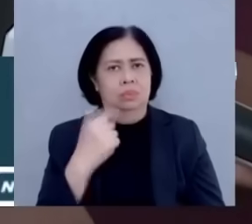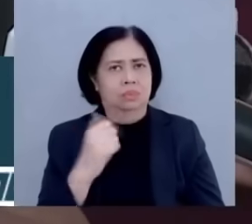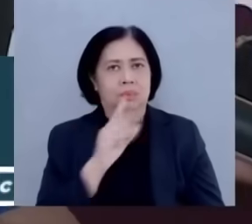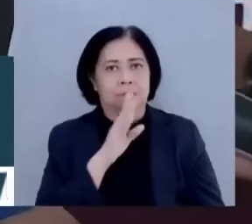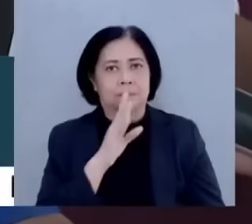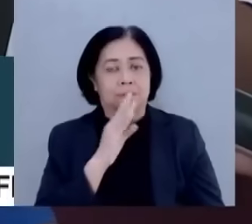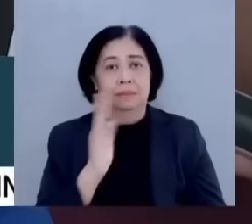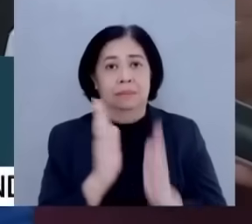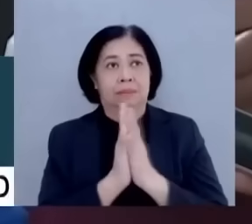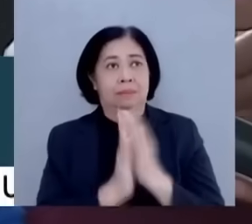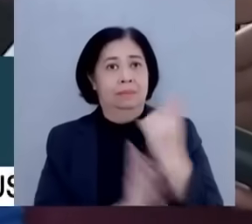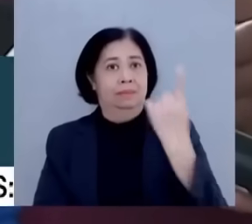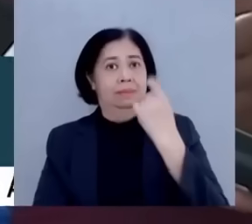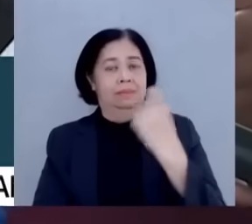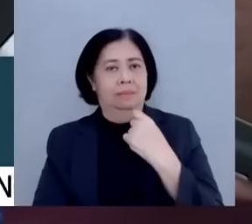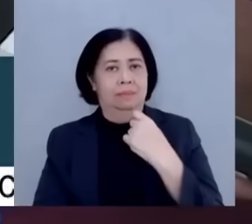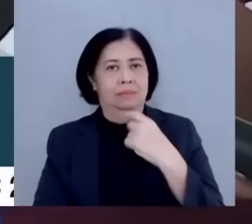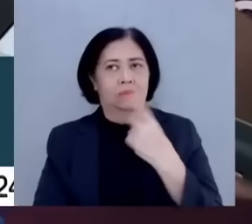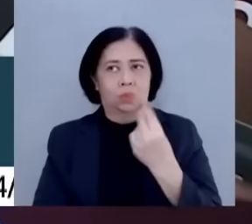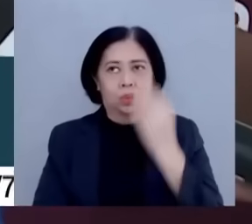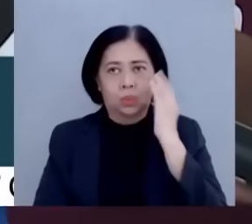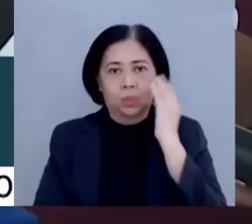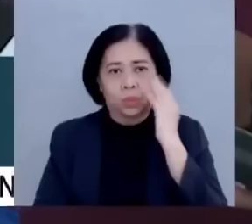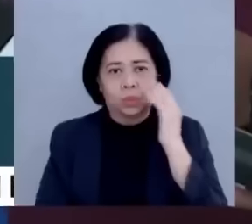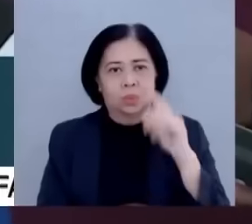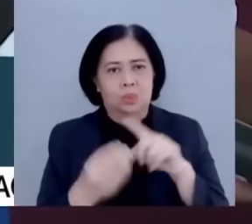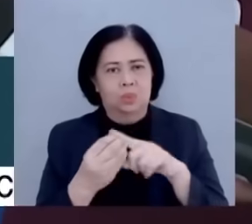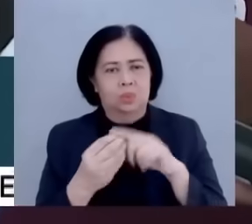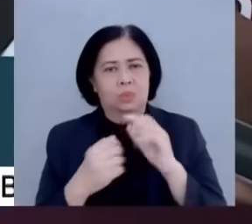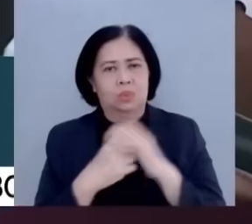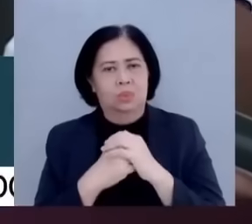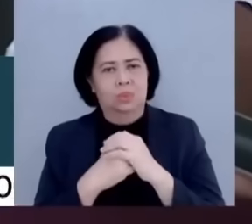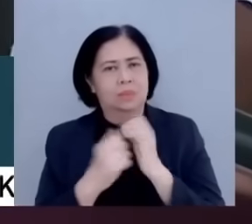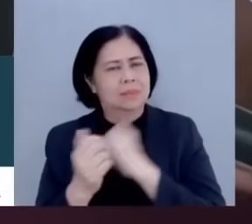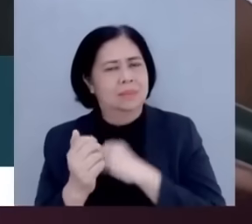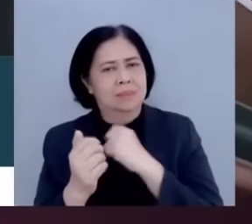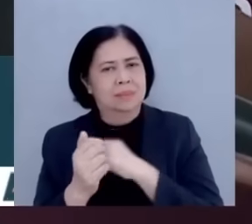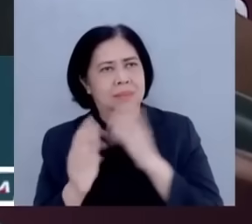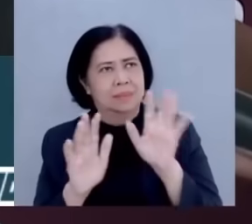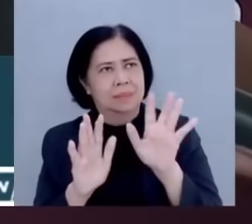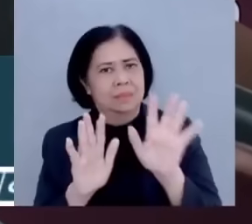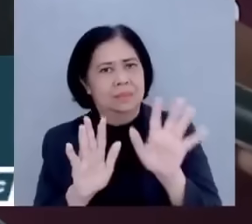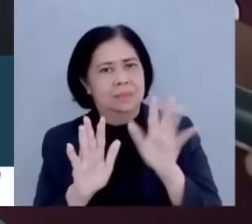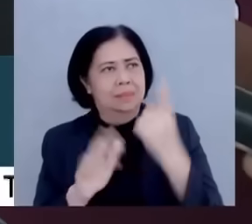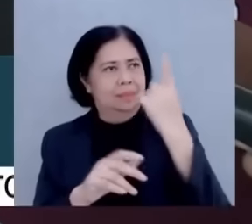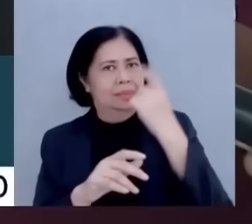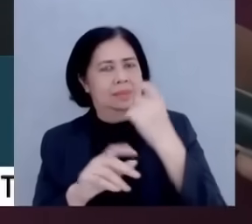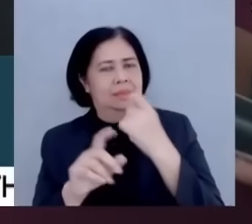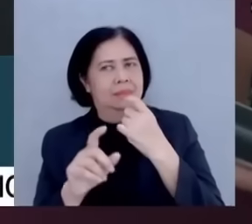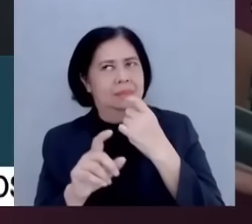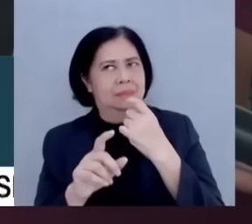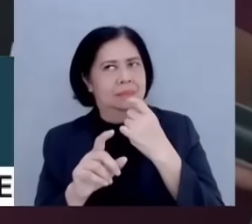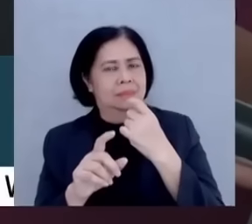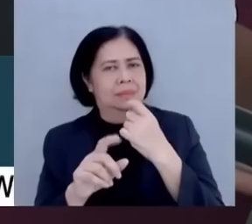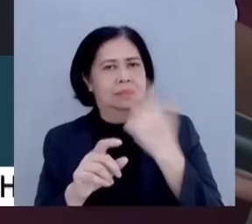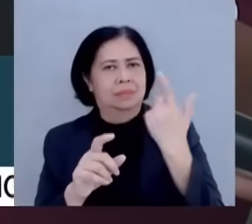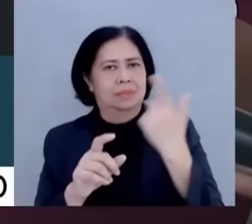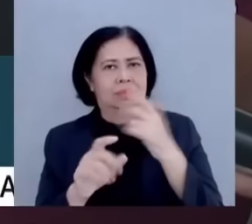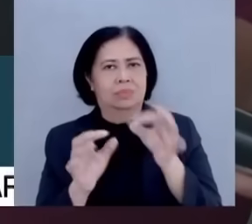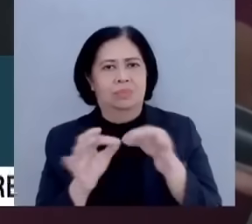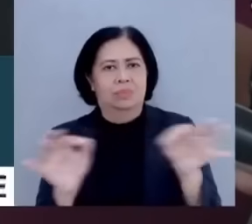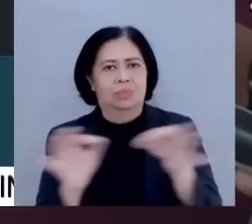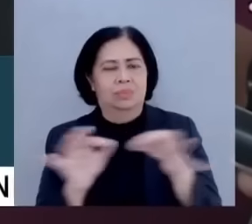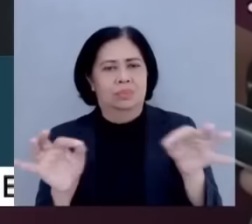asked, do you know about the Roman? I'm sorry, huh? I was asking for the transcription of